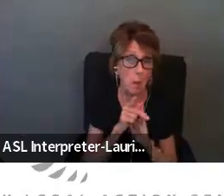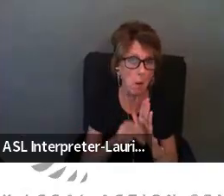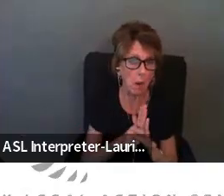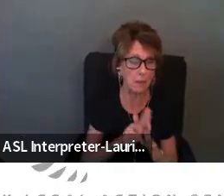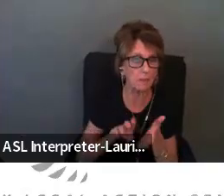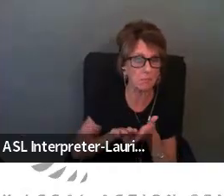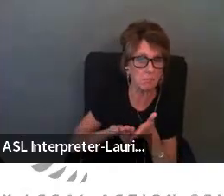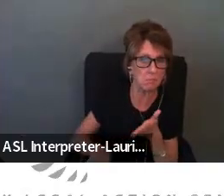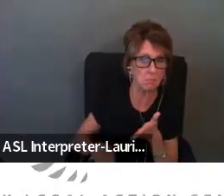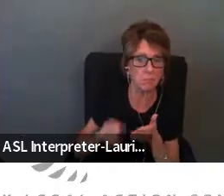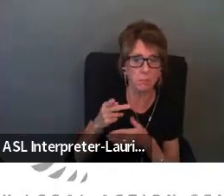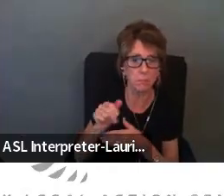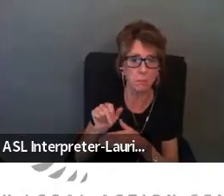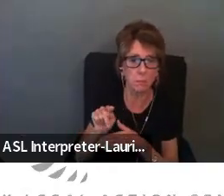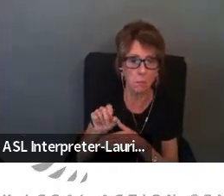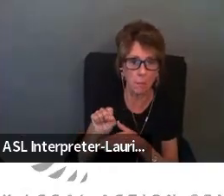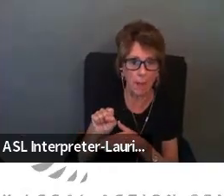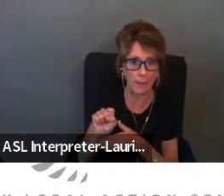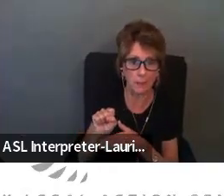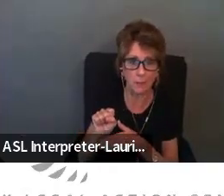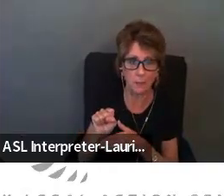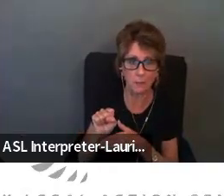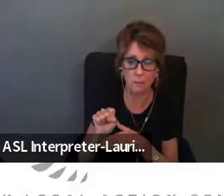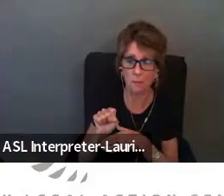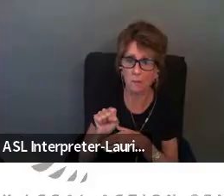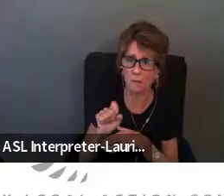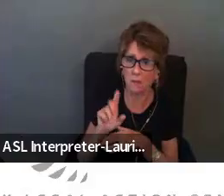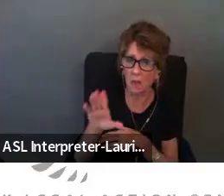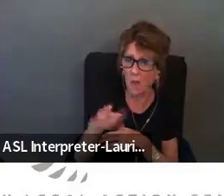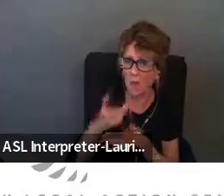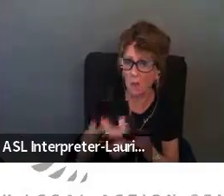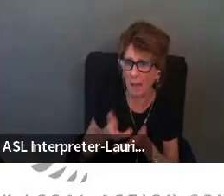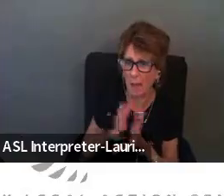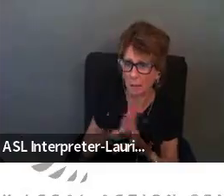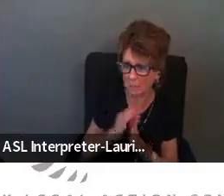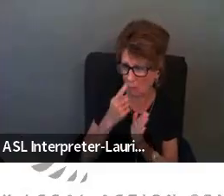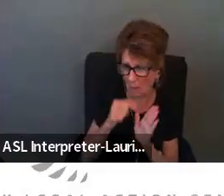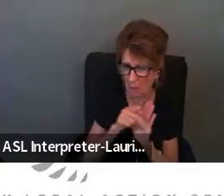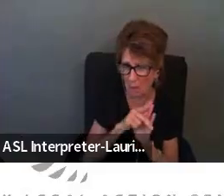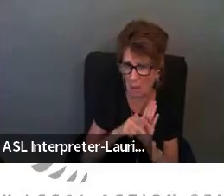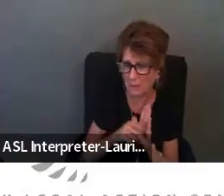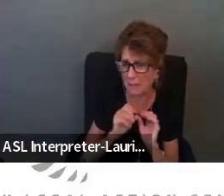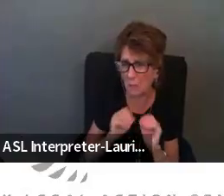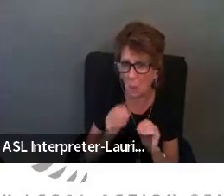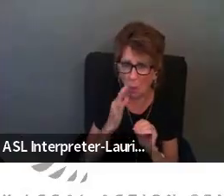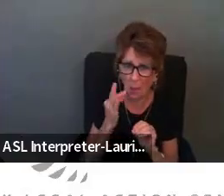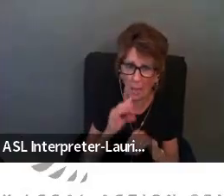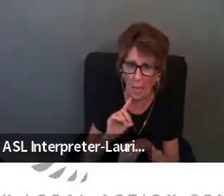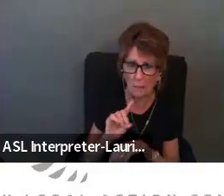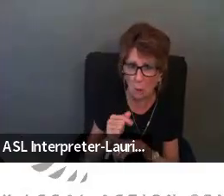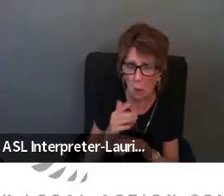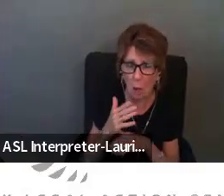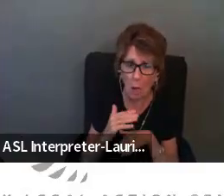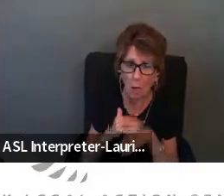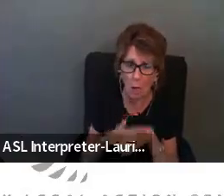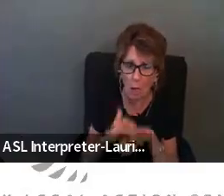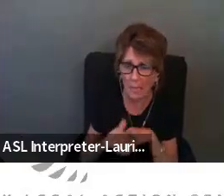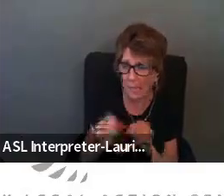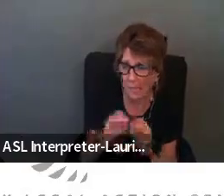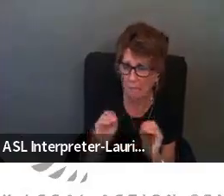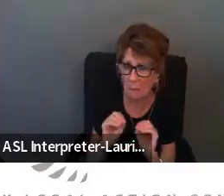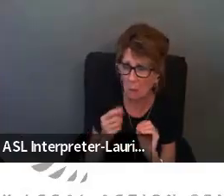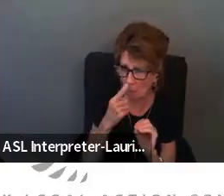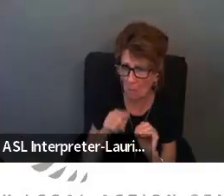doesn't require a physical amendment to the premises, but you're asking for an adjustment. So we have the physical, we have the